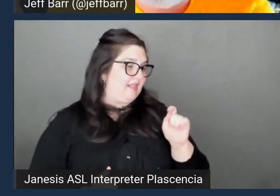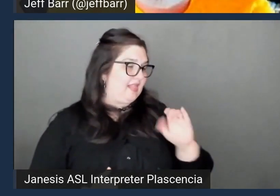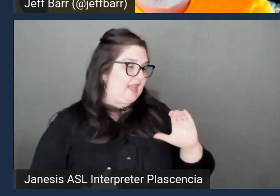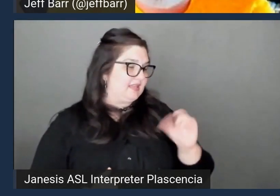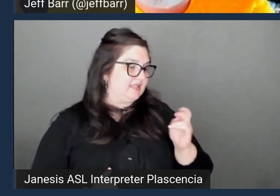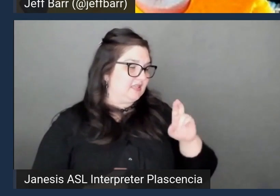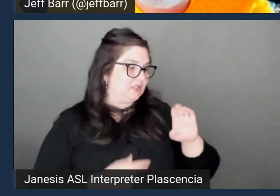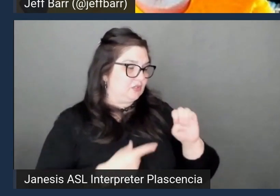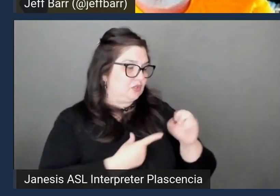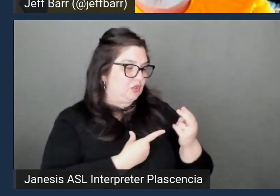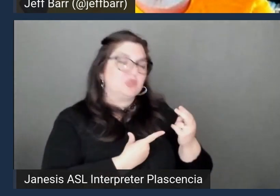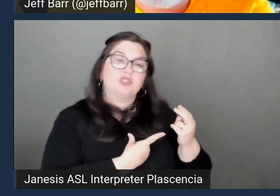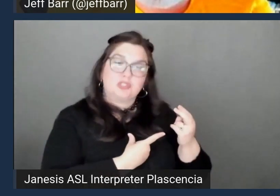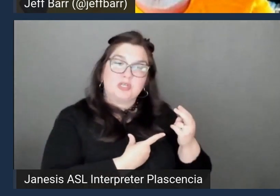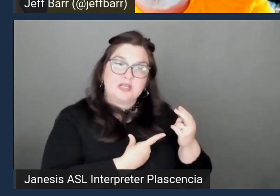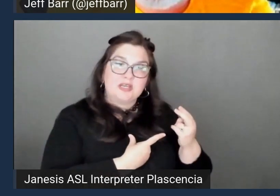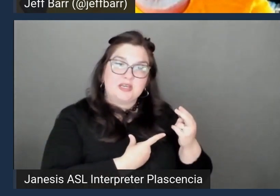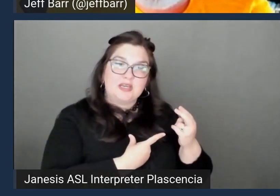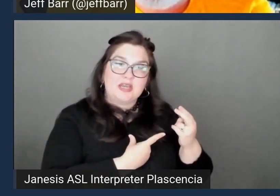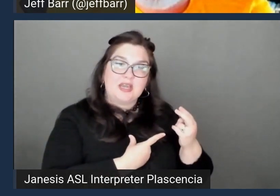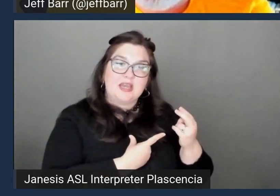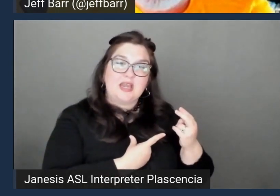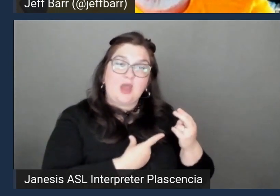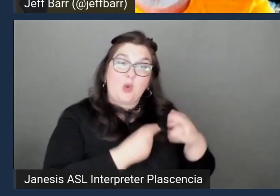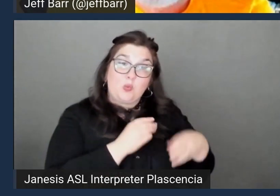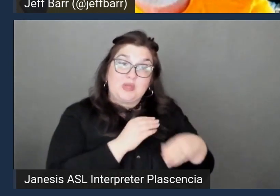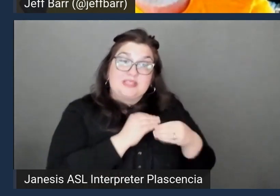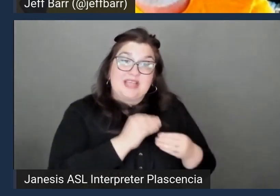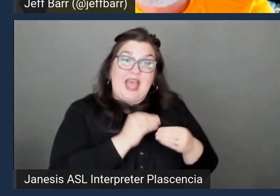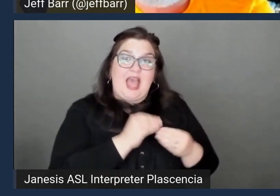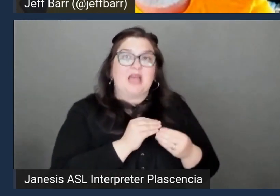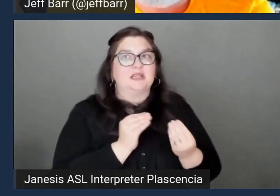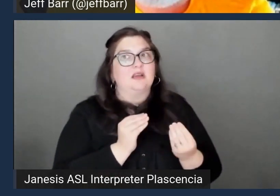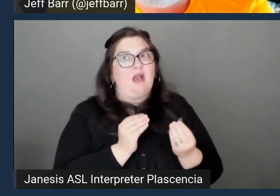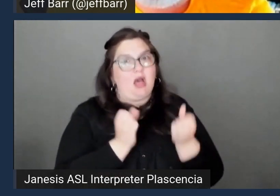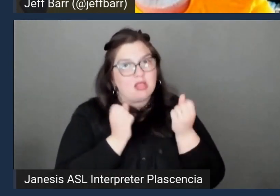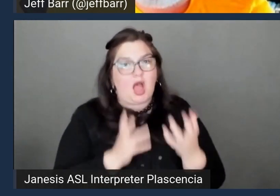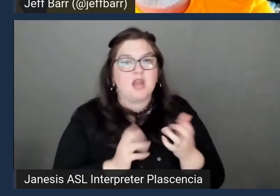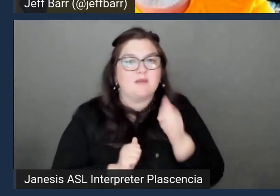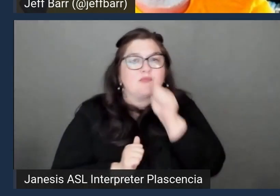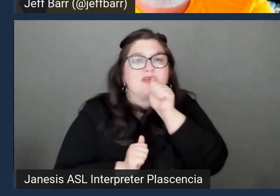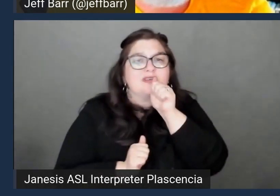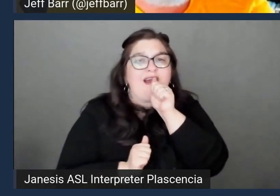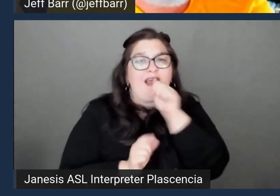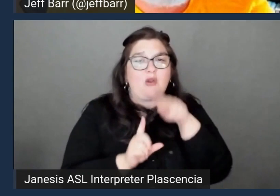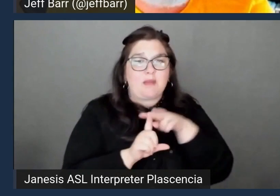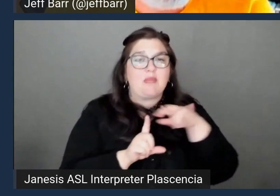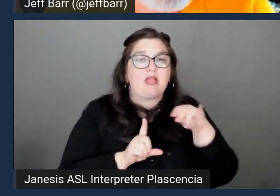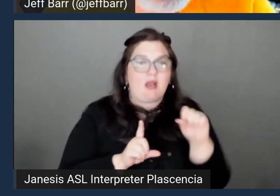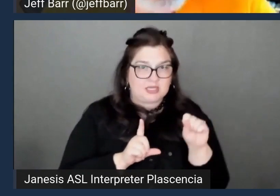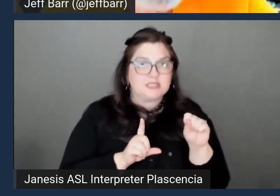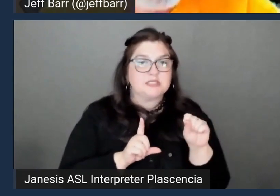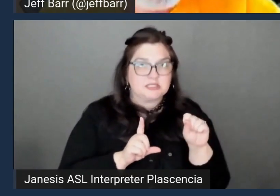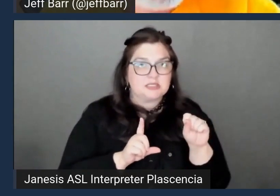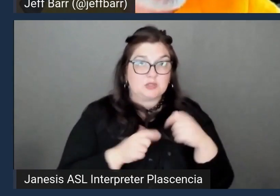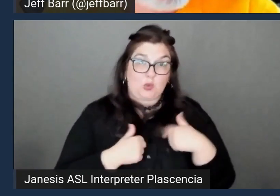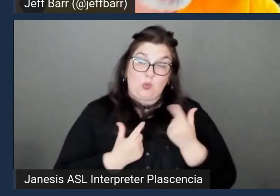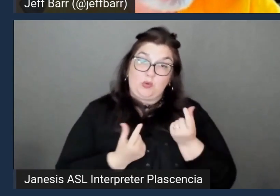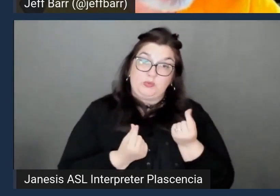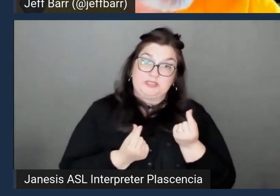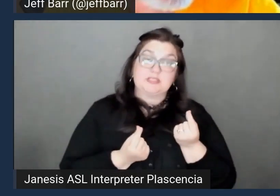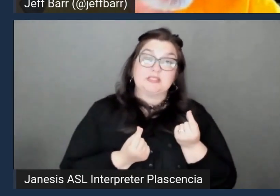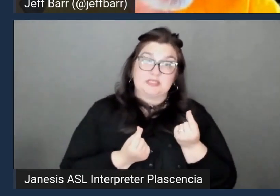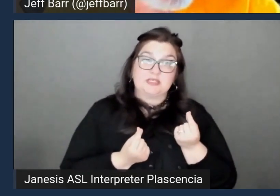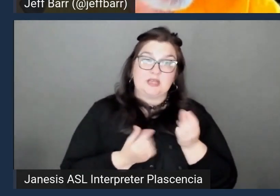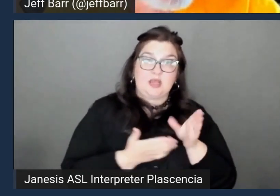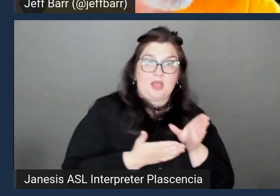needed Elasticsearch was adding a lot of proprietary plugins into Elasticsearch. And so what we did is we came up